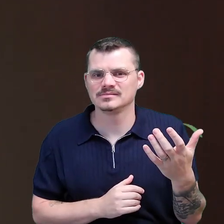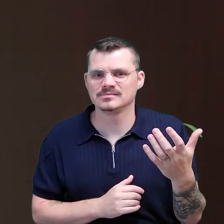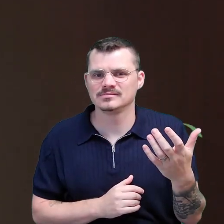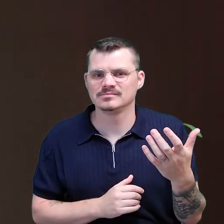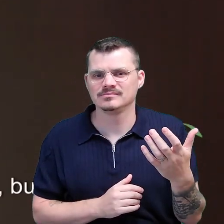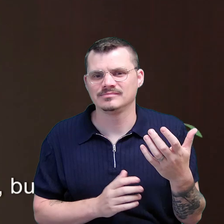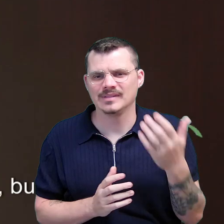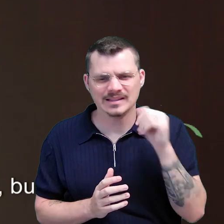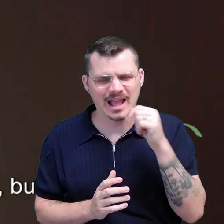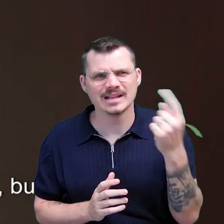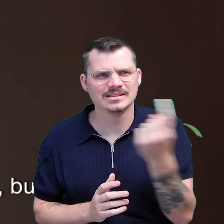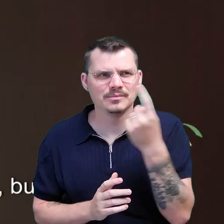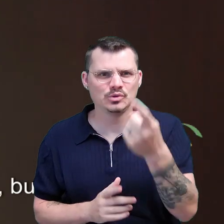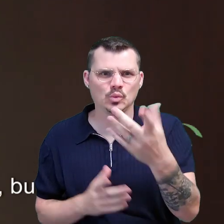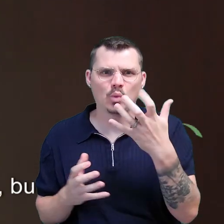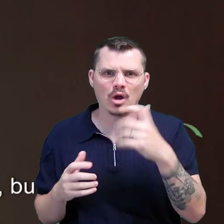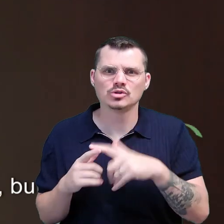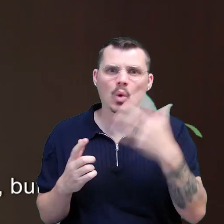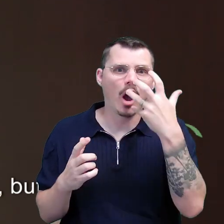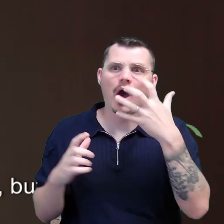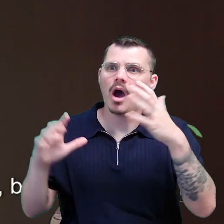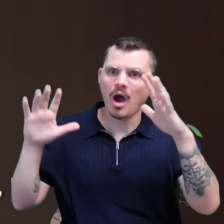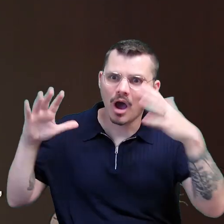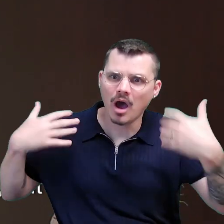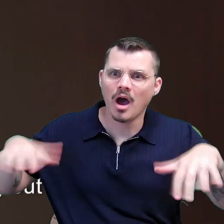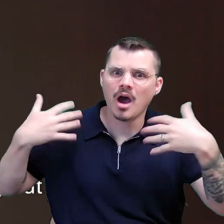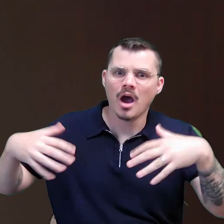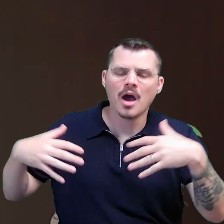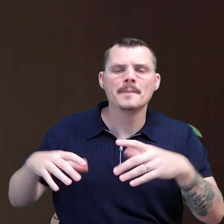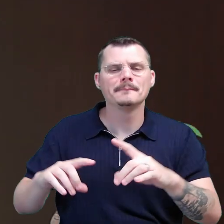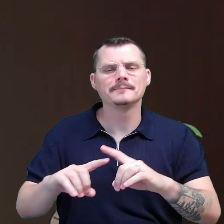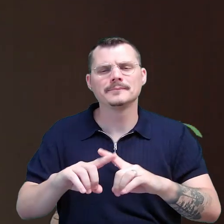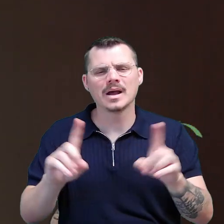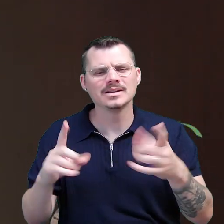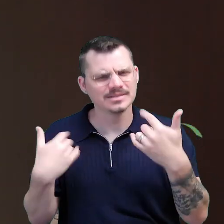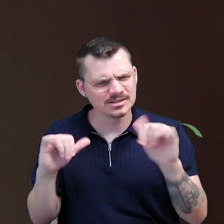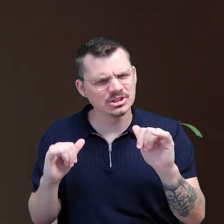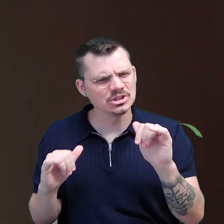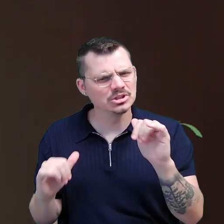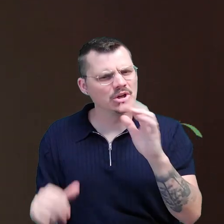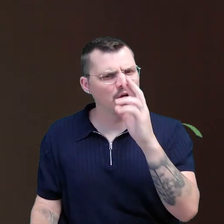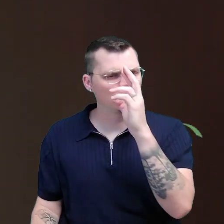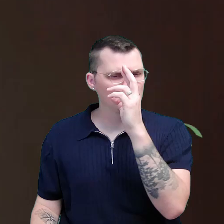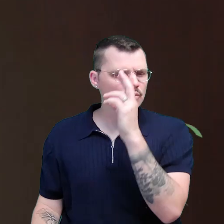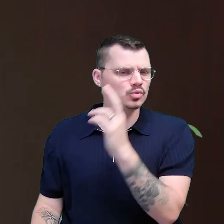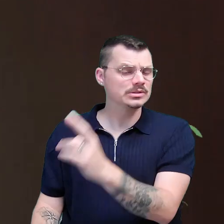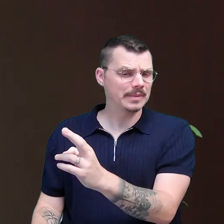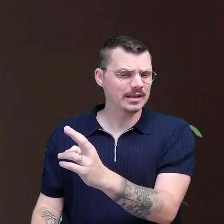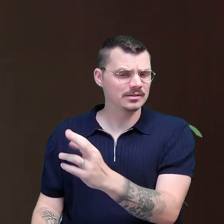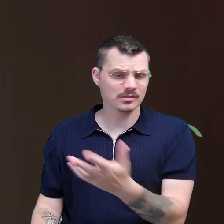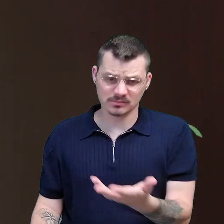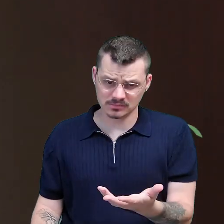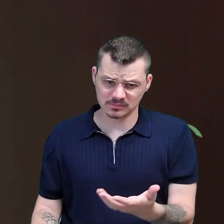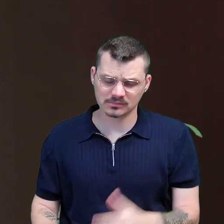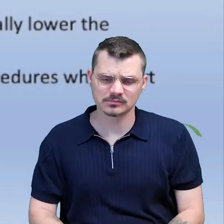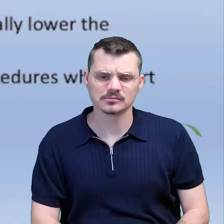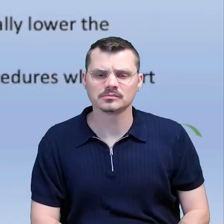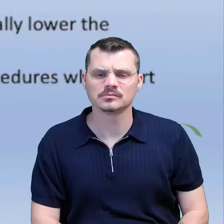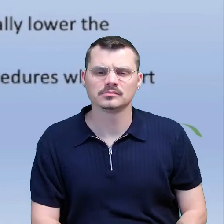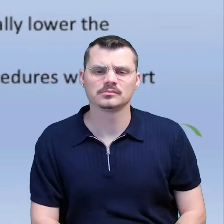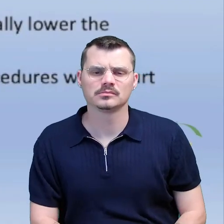That's not something you want to exactly worship, but it's still something to respect.